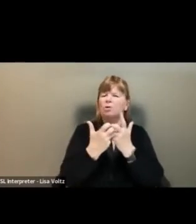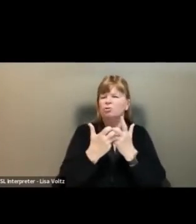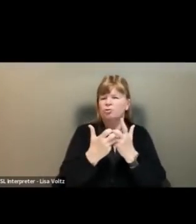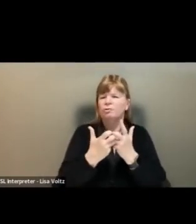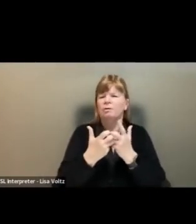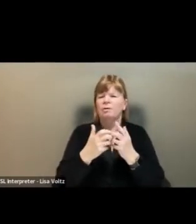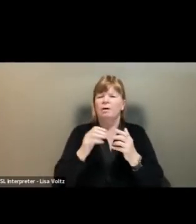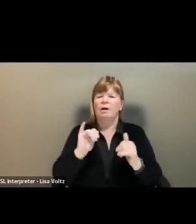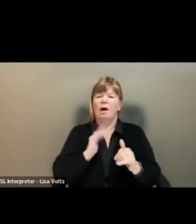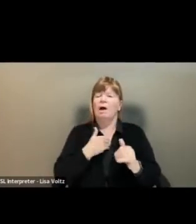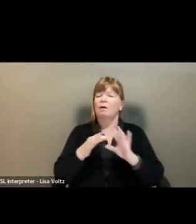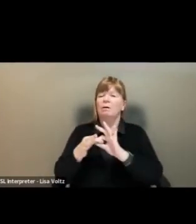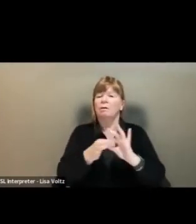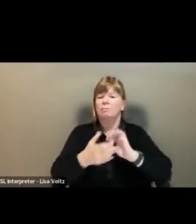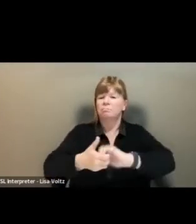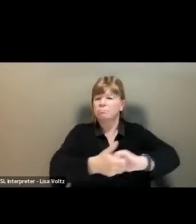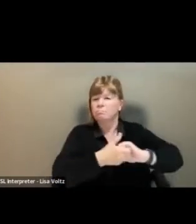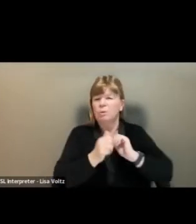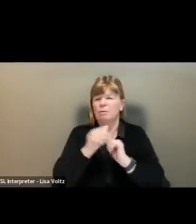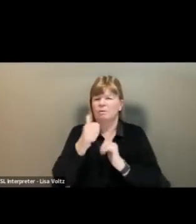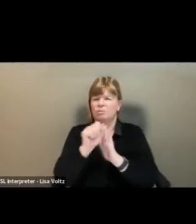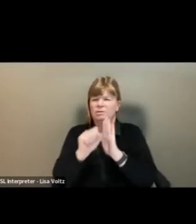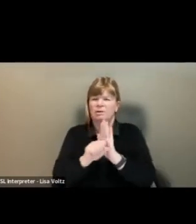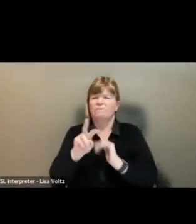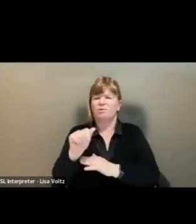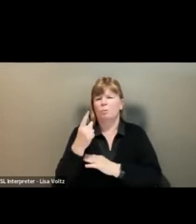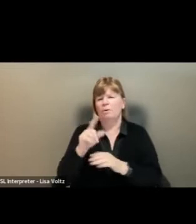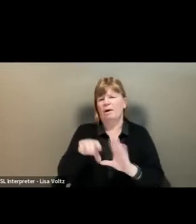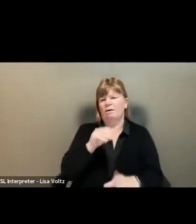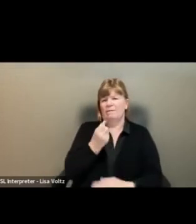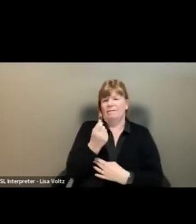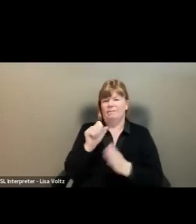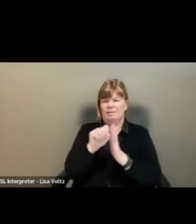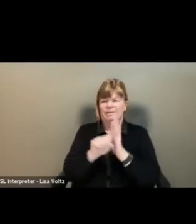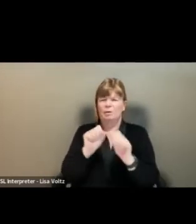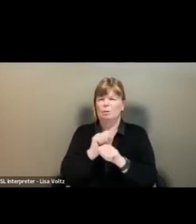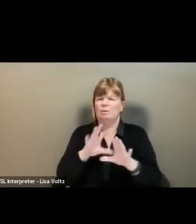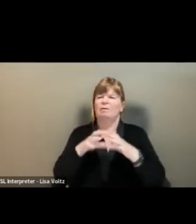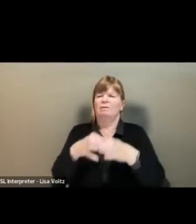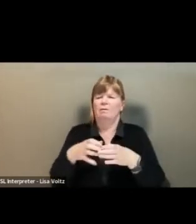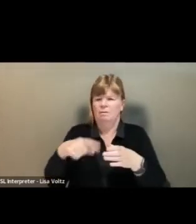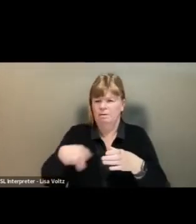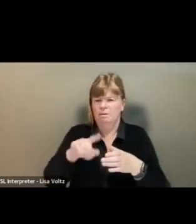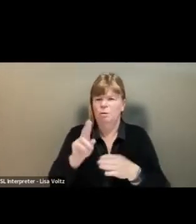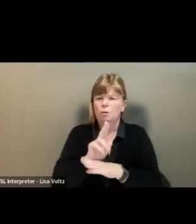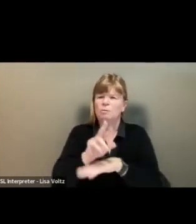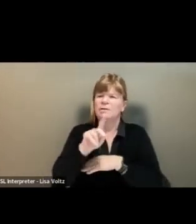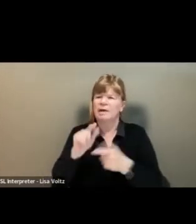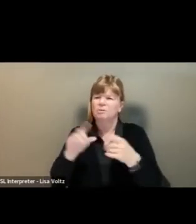with other states. Virginia is one of 11 states participating on a work group using data to connect people to